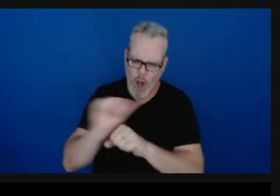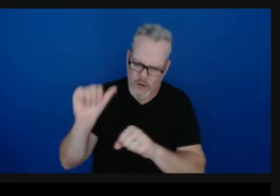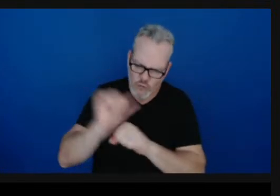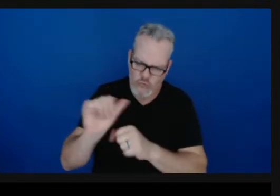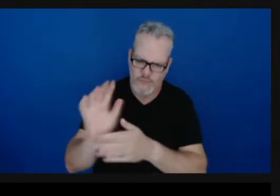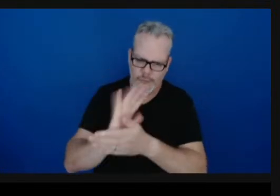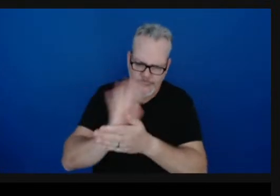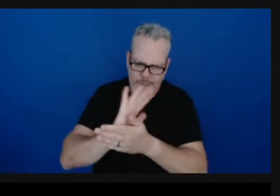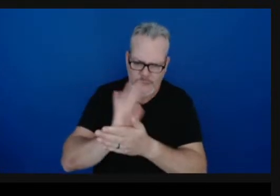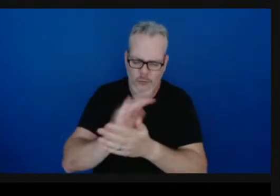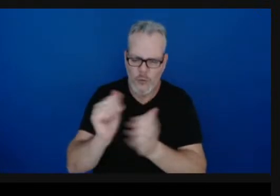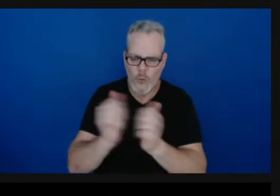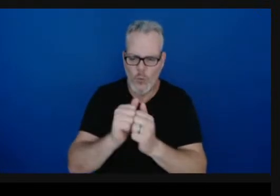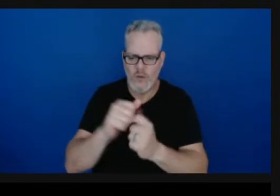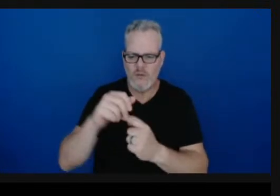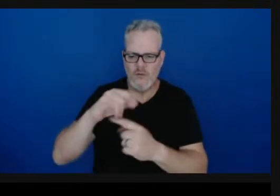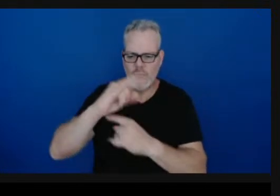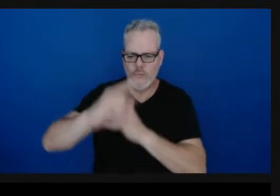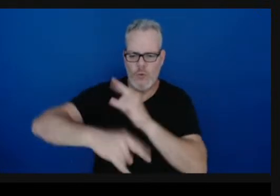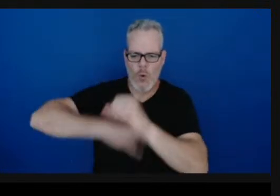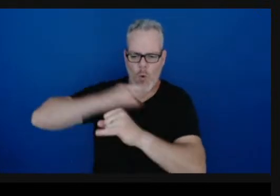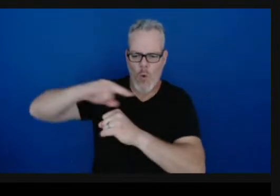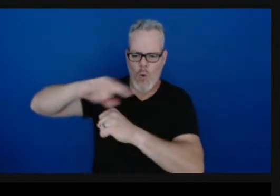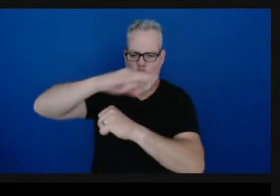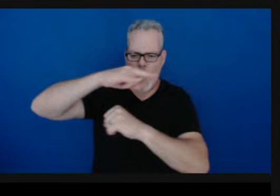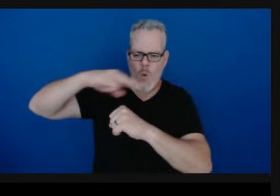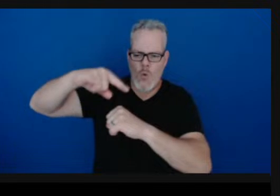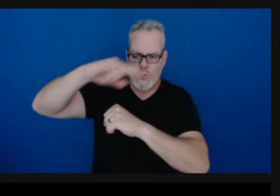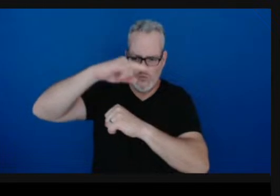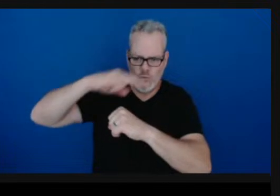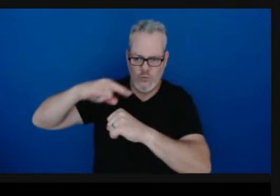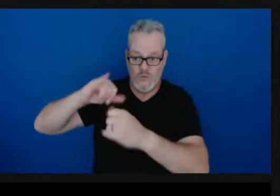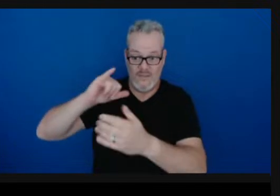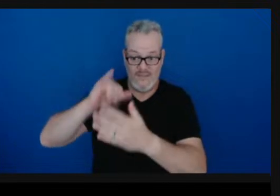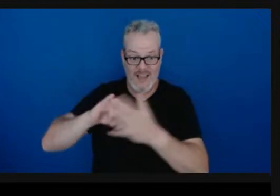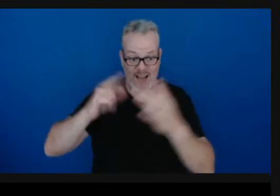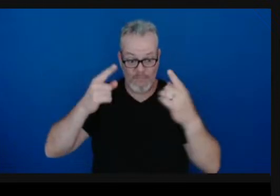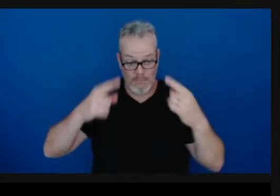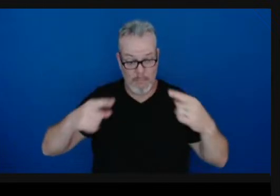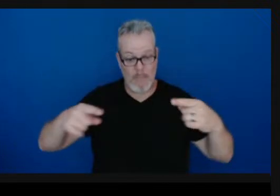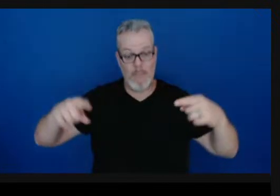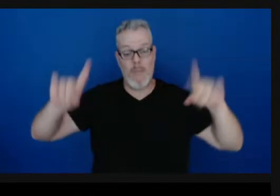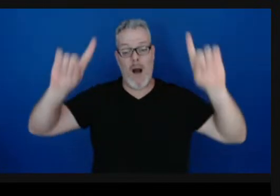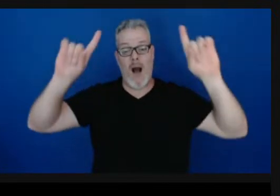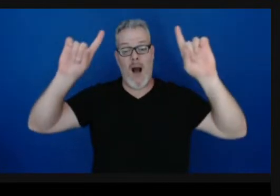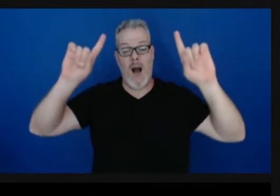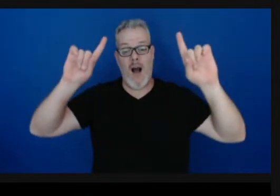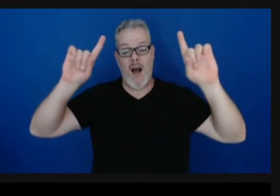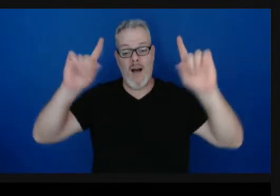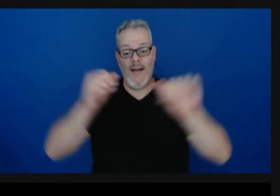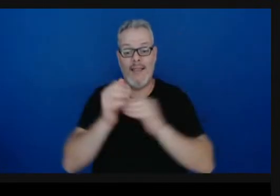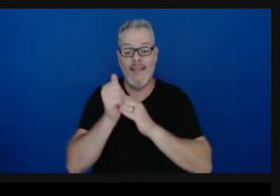some from the university. Did the success of that lead to any upgrades in the drone program?